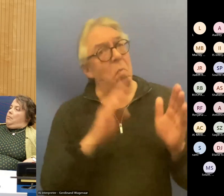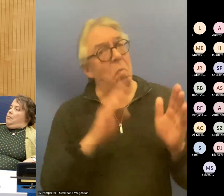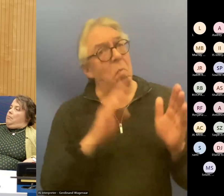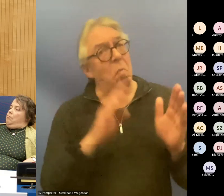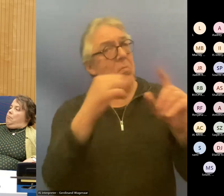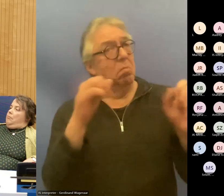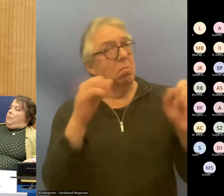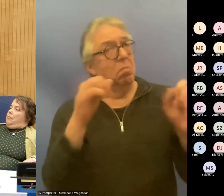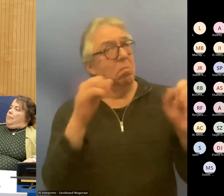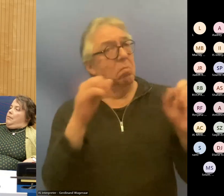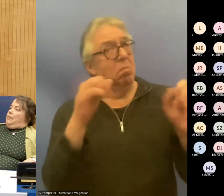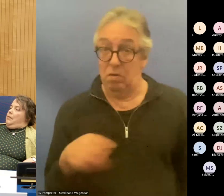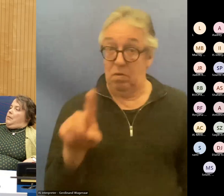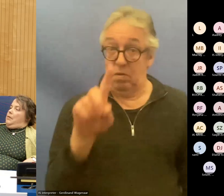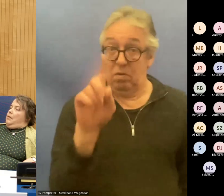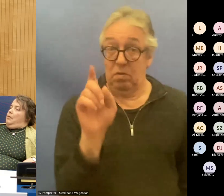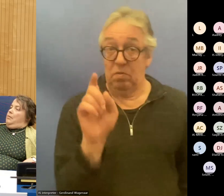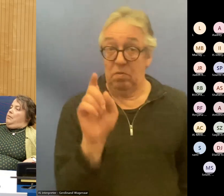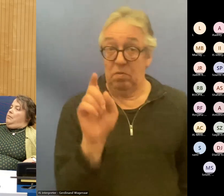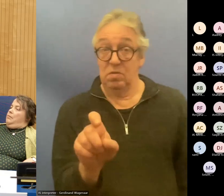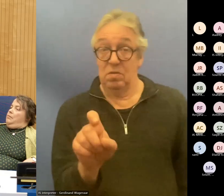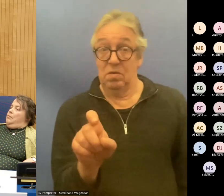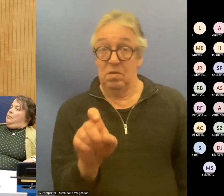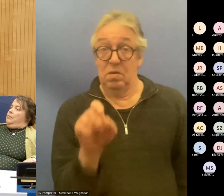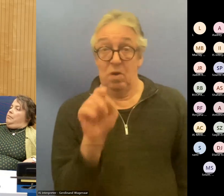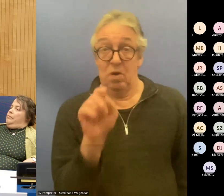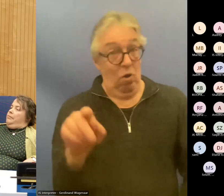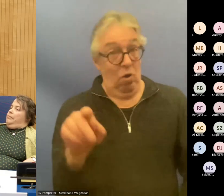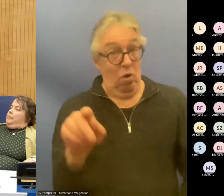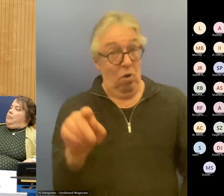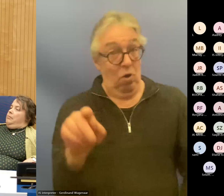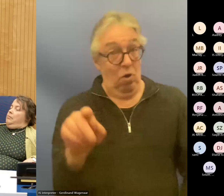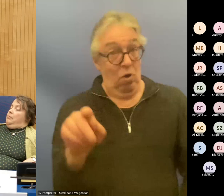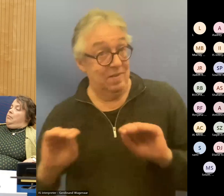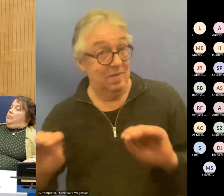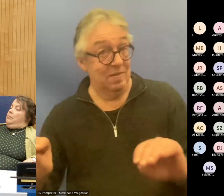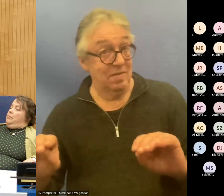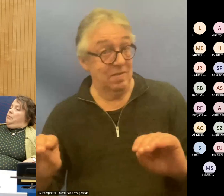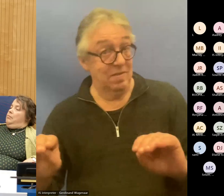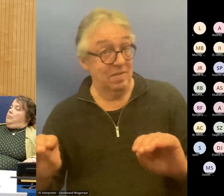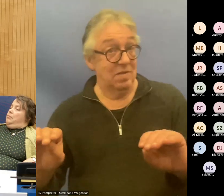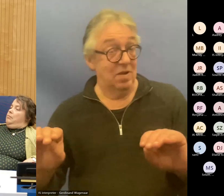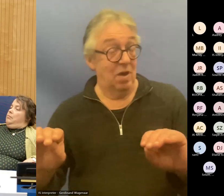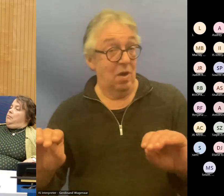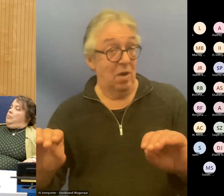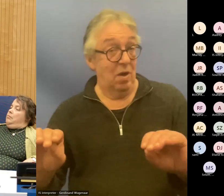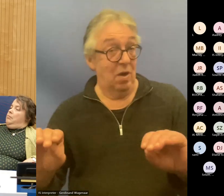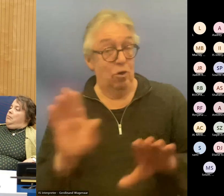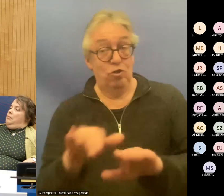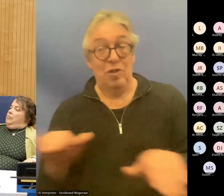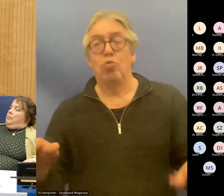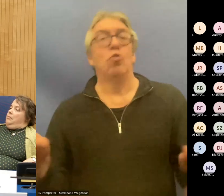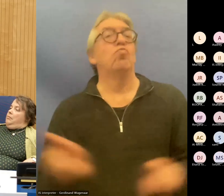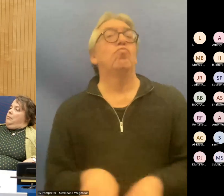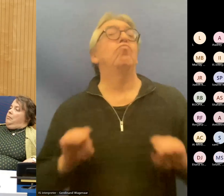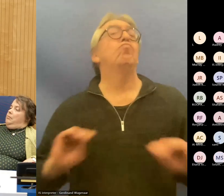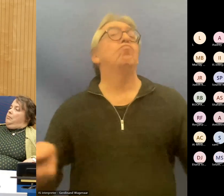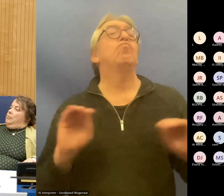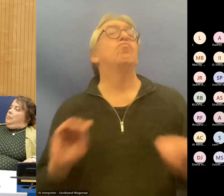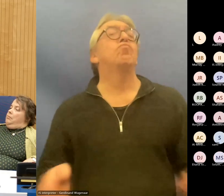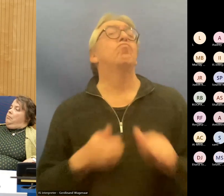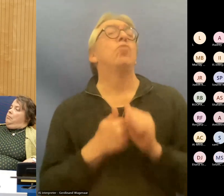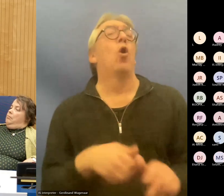teach literacy like the others, or do we have adapted curriculum? Because I see in many of